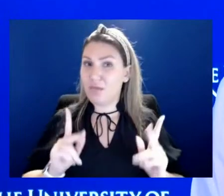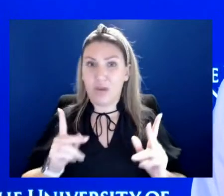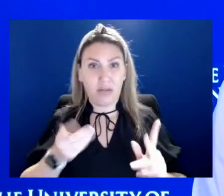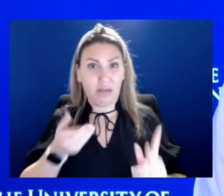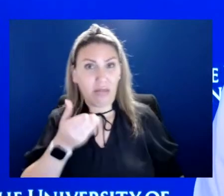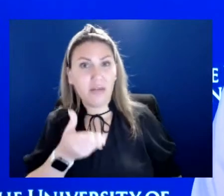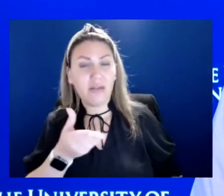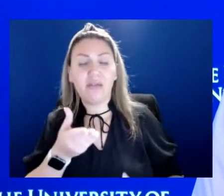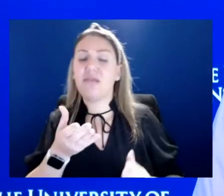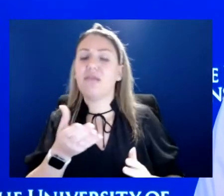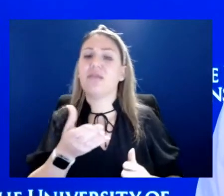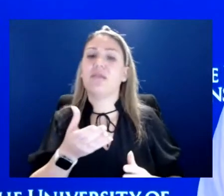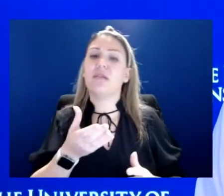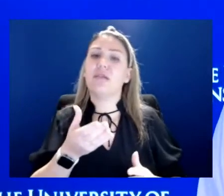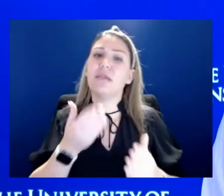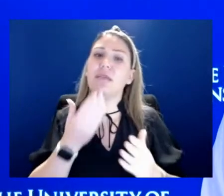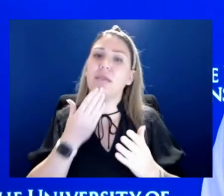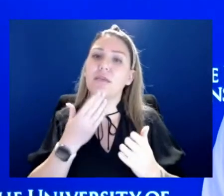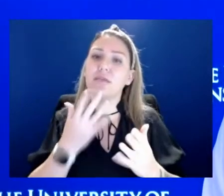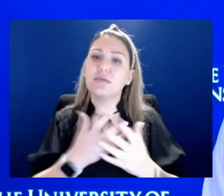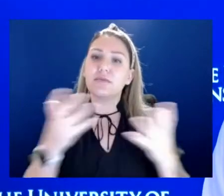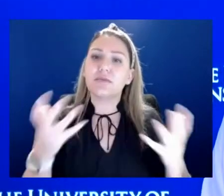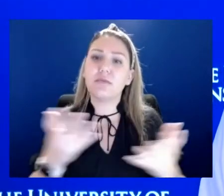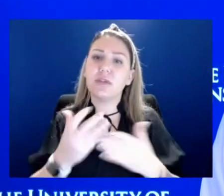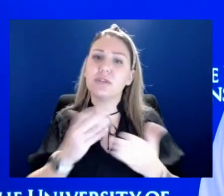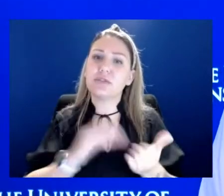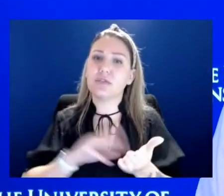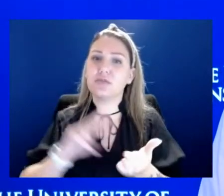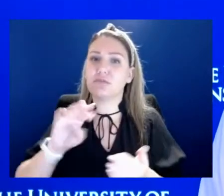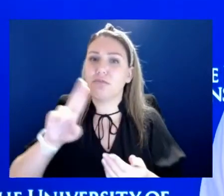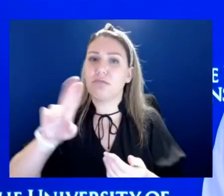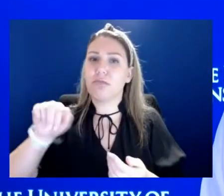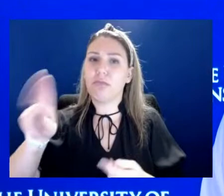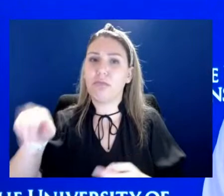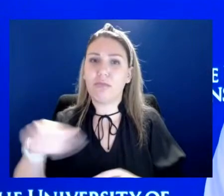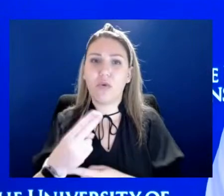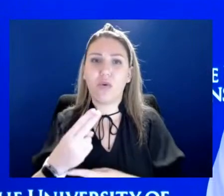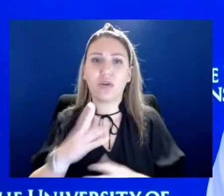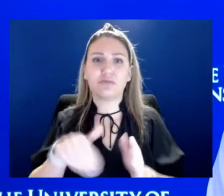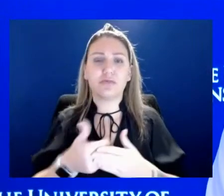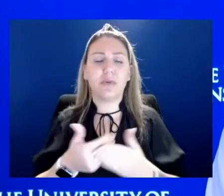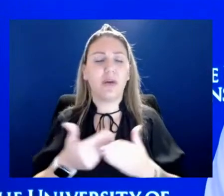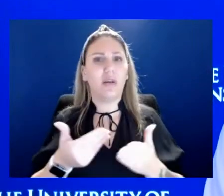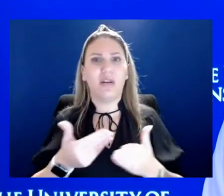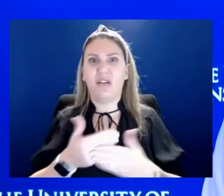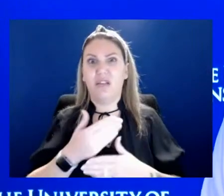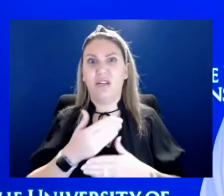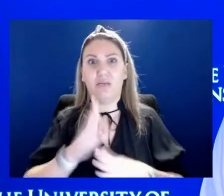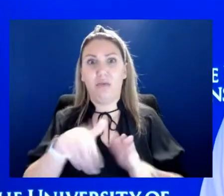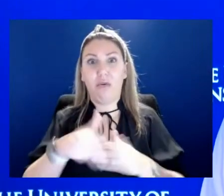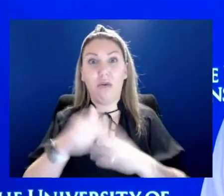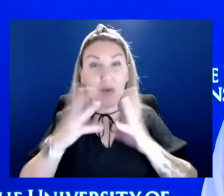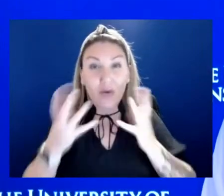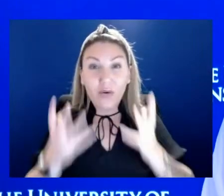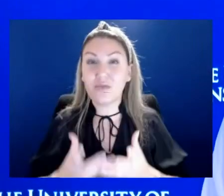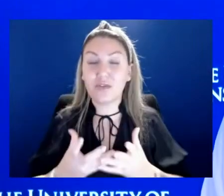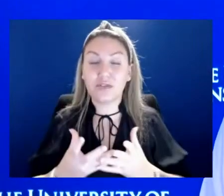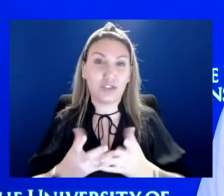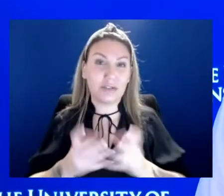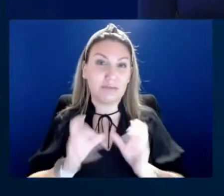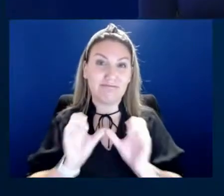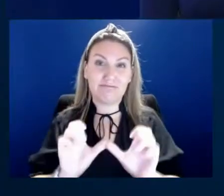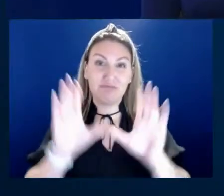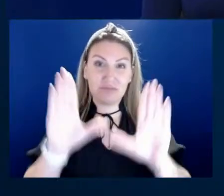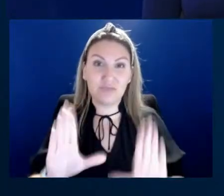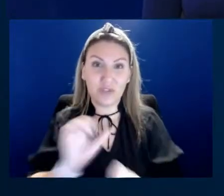you so much to Dr. Morshin. All that he does, has done all over the world, just continues to do great work. That is for